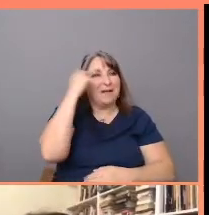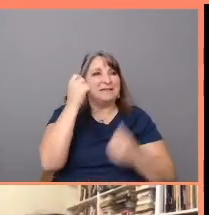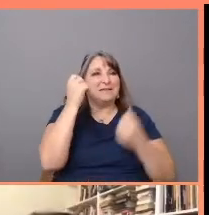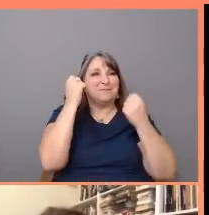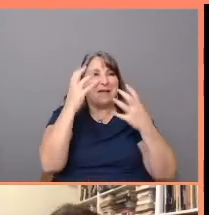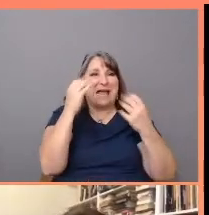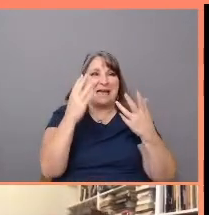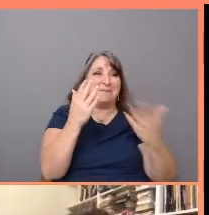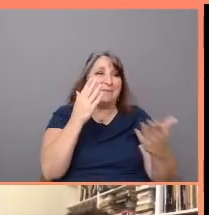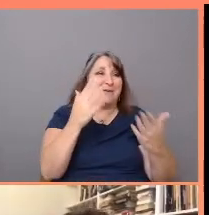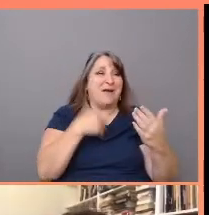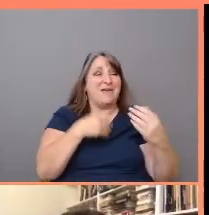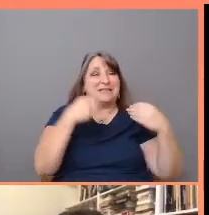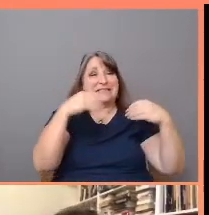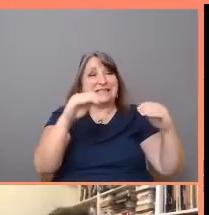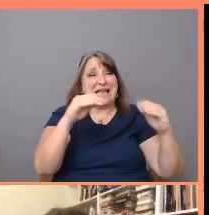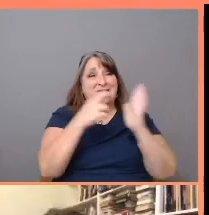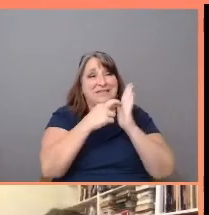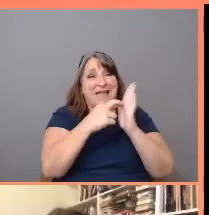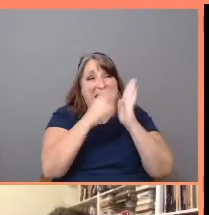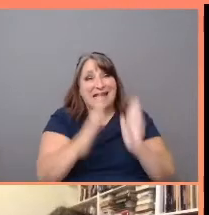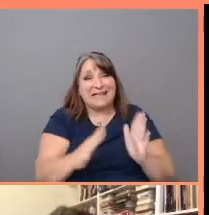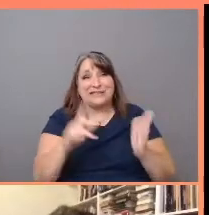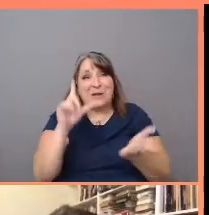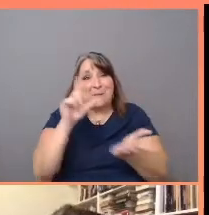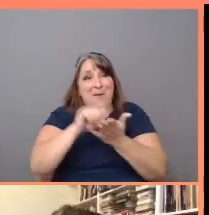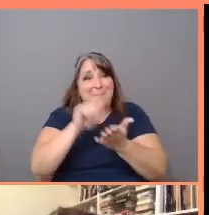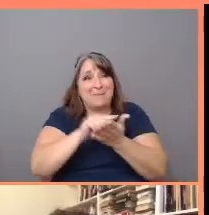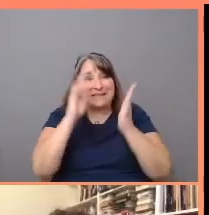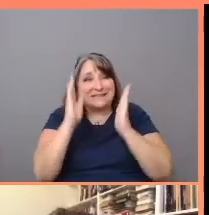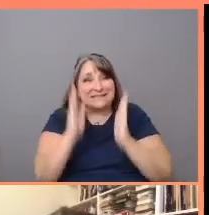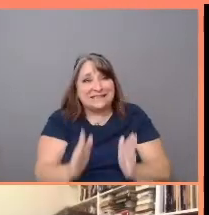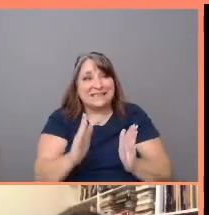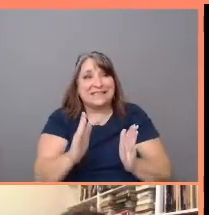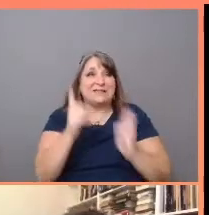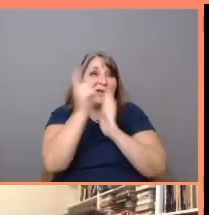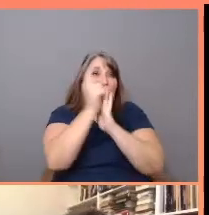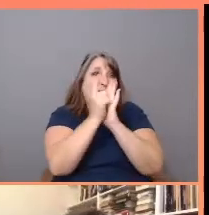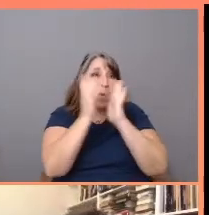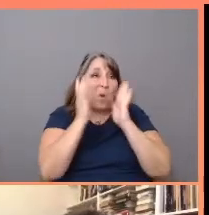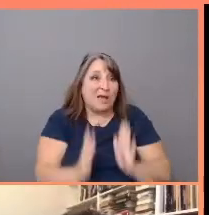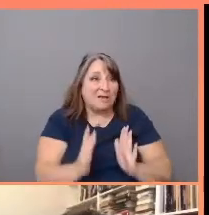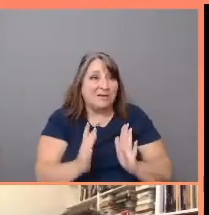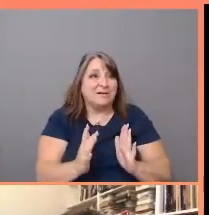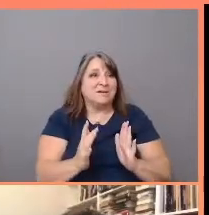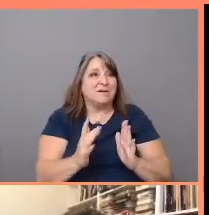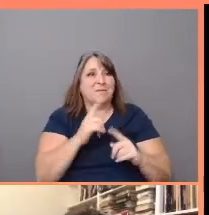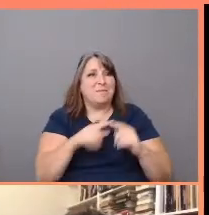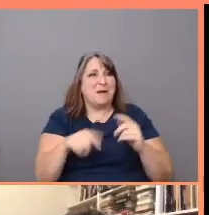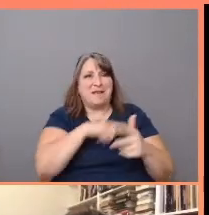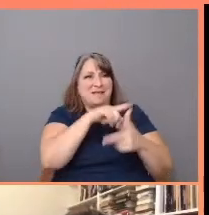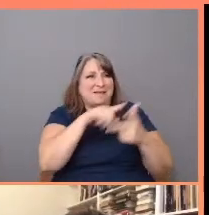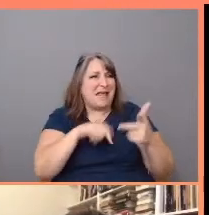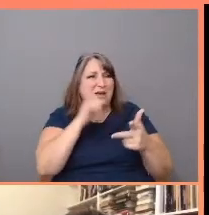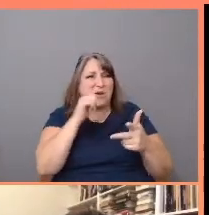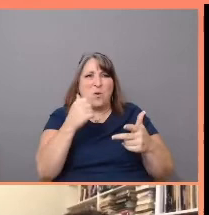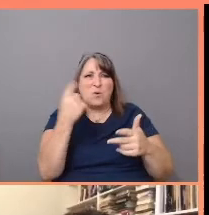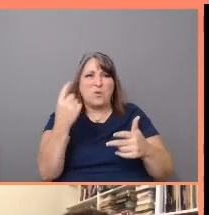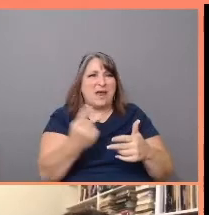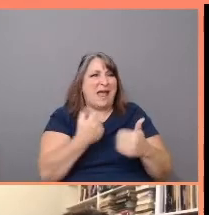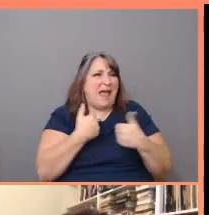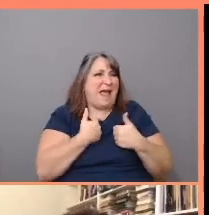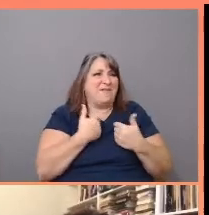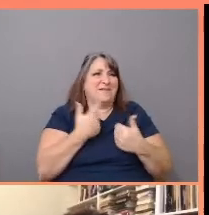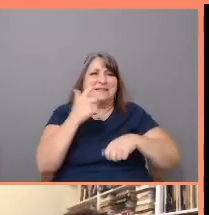a sales agent, a publicist, all this, but they don't lawyer. They don't always have the time